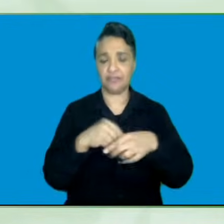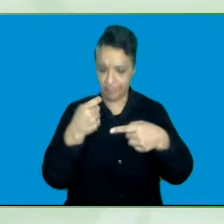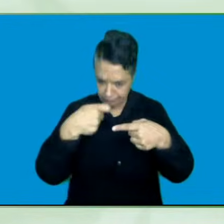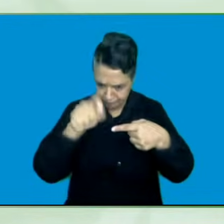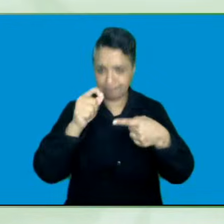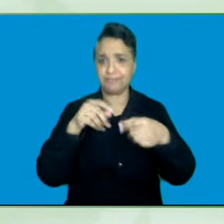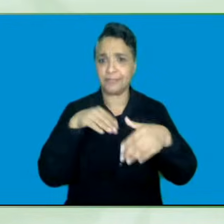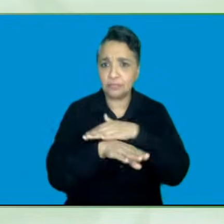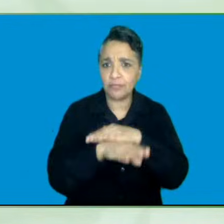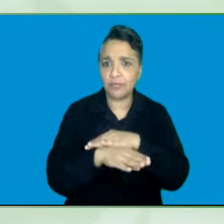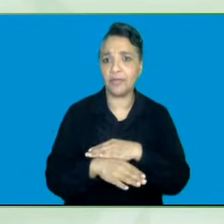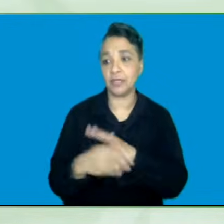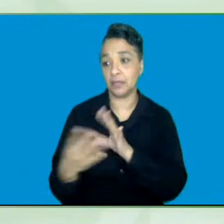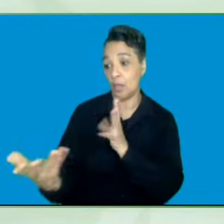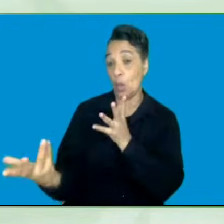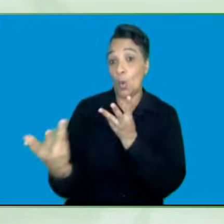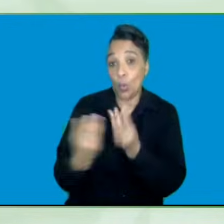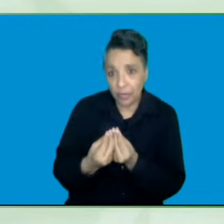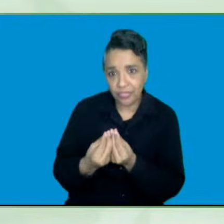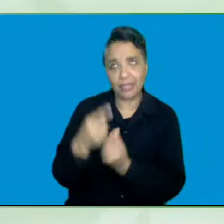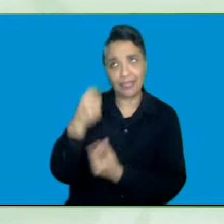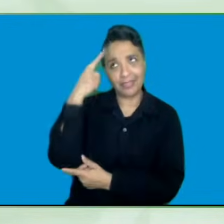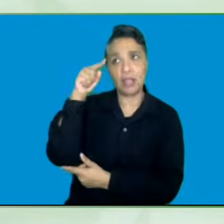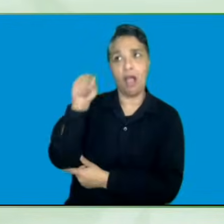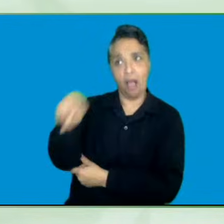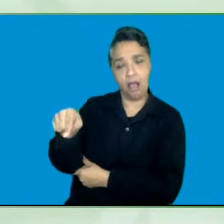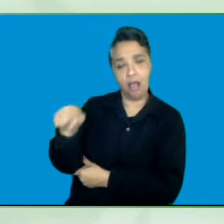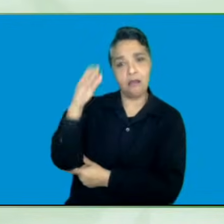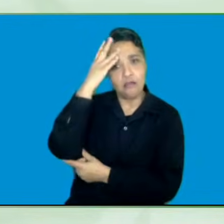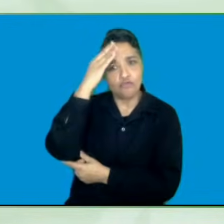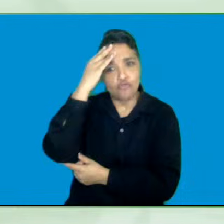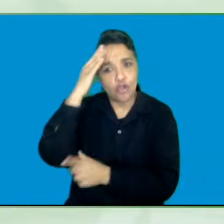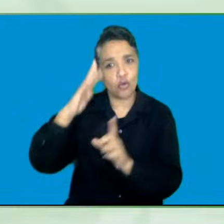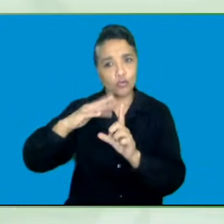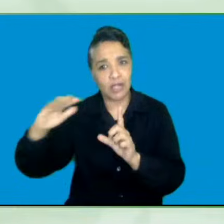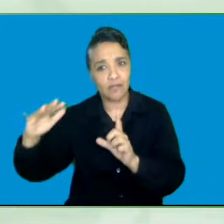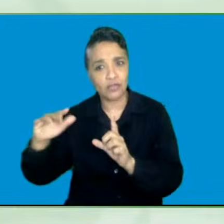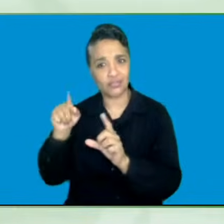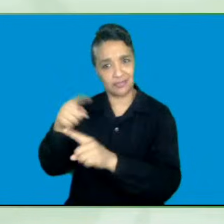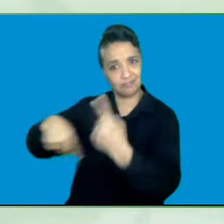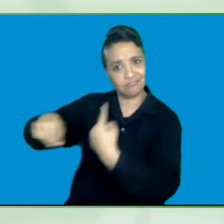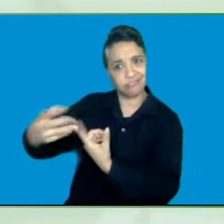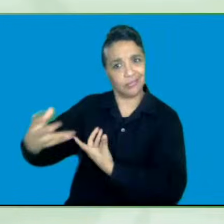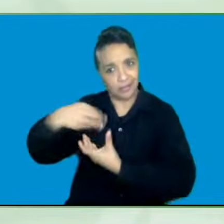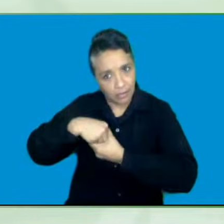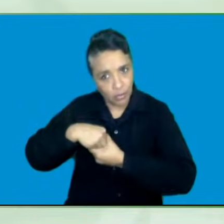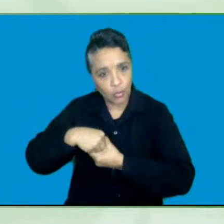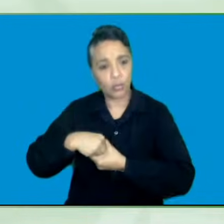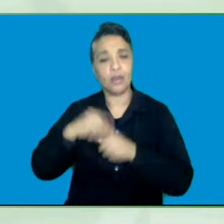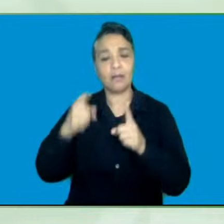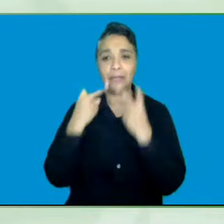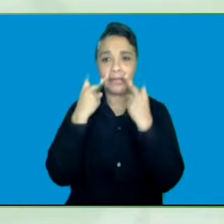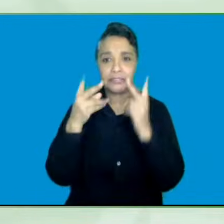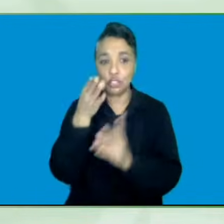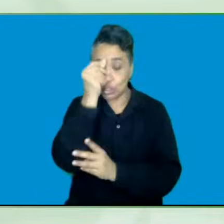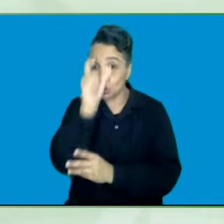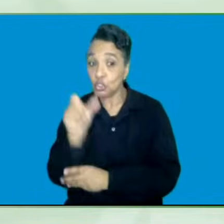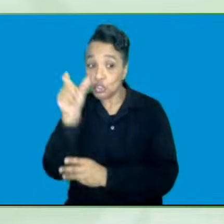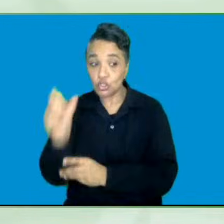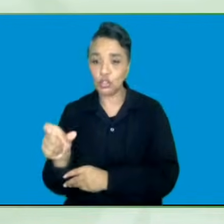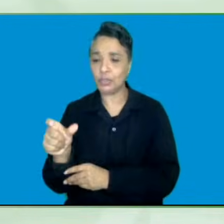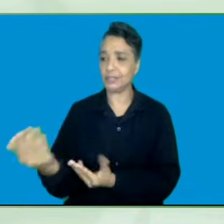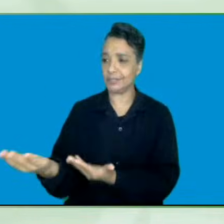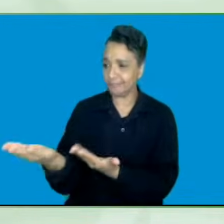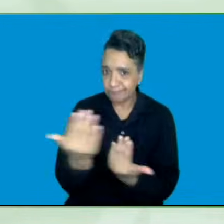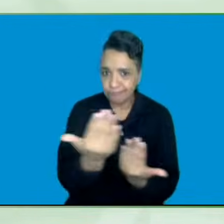with neurodivergent learners in mind and also involved, and they can include neurodivergent learners, also teachers in